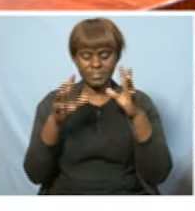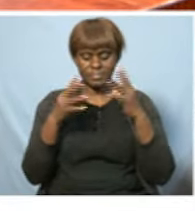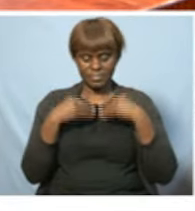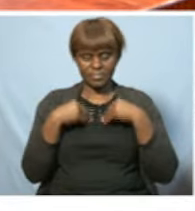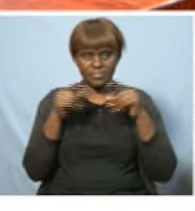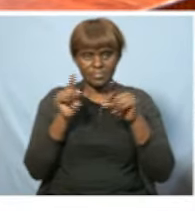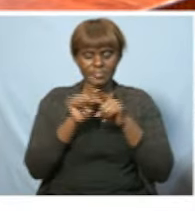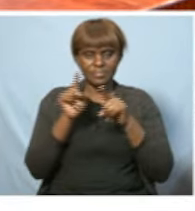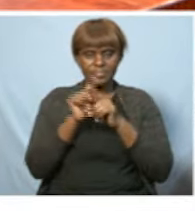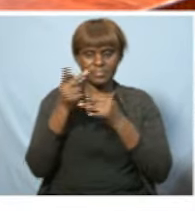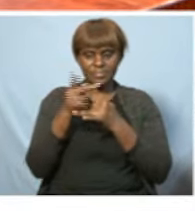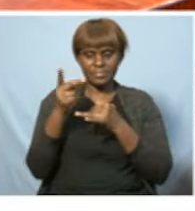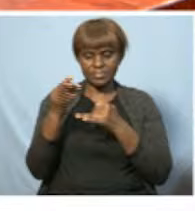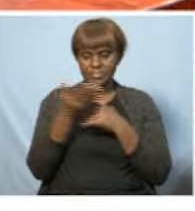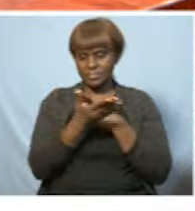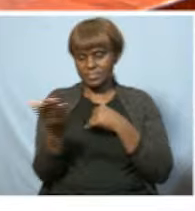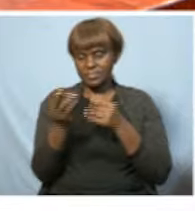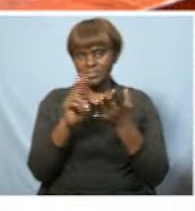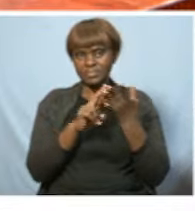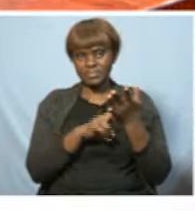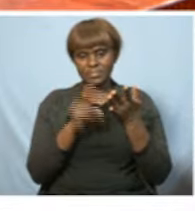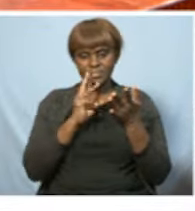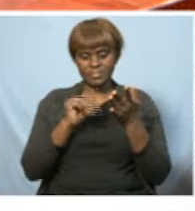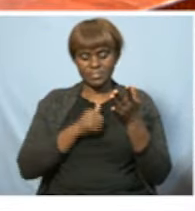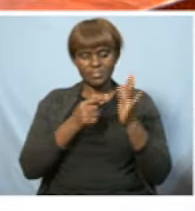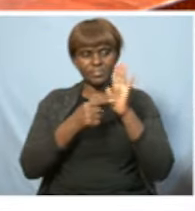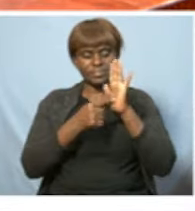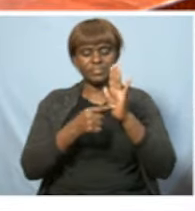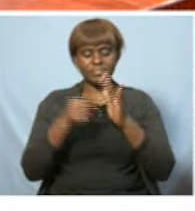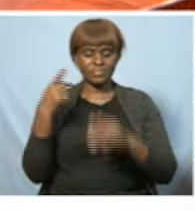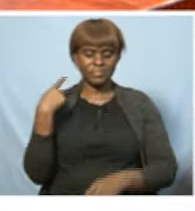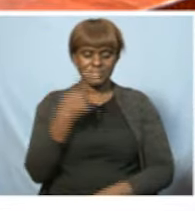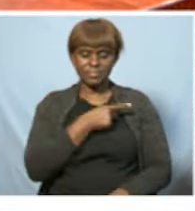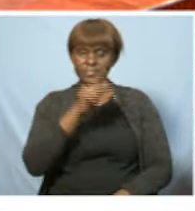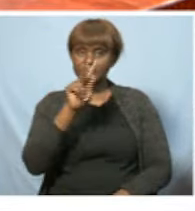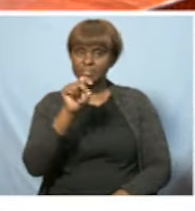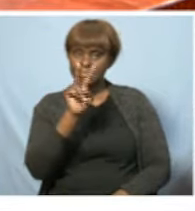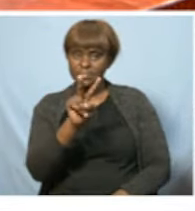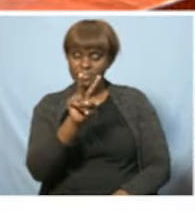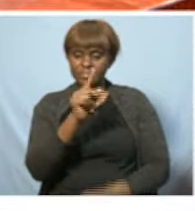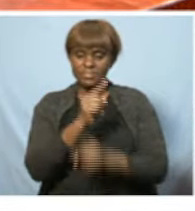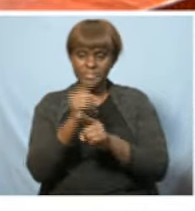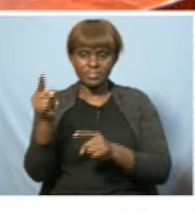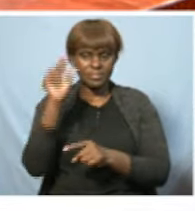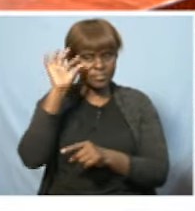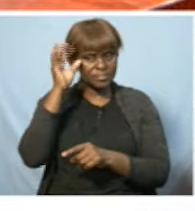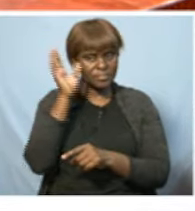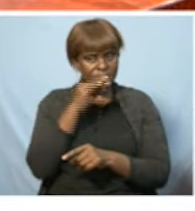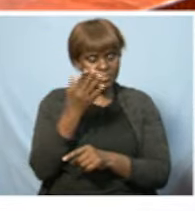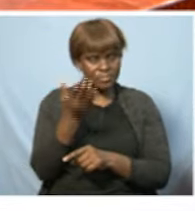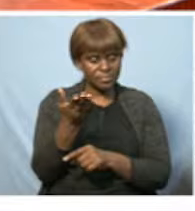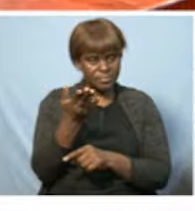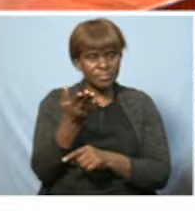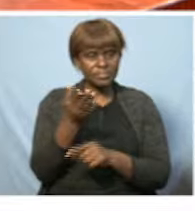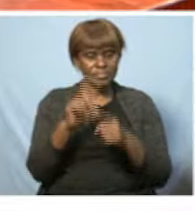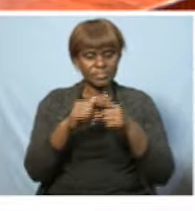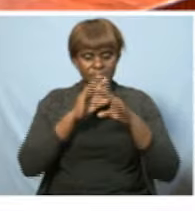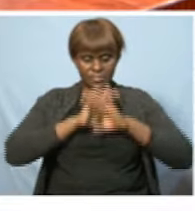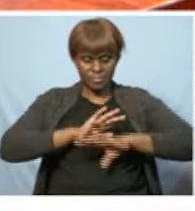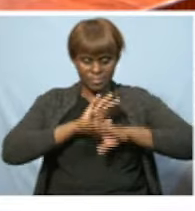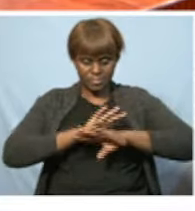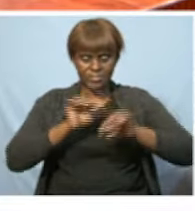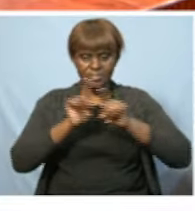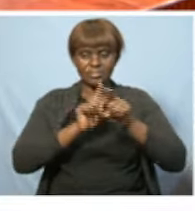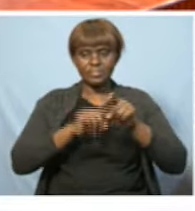as part of the report. We are live on Parliament TV, just take note. But be calm, like